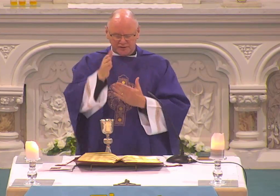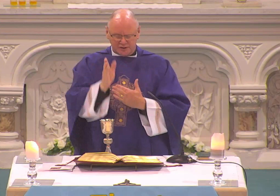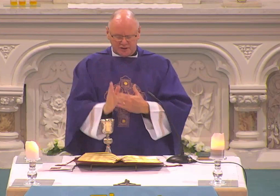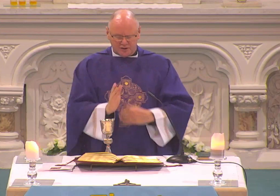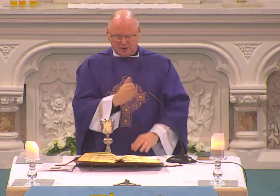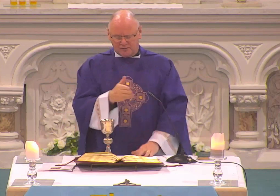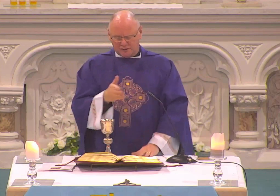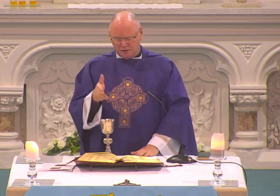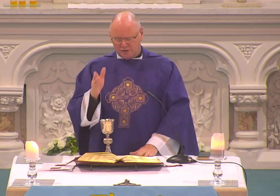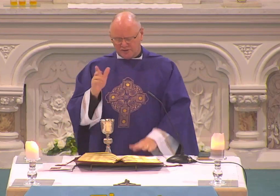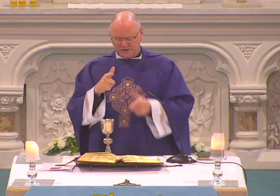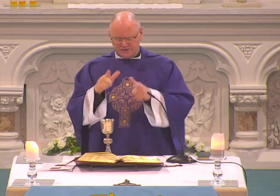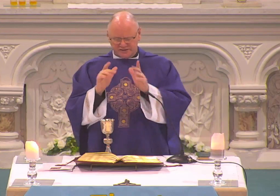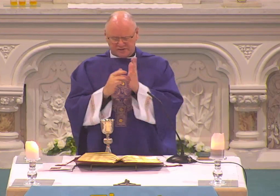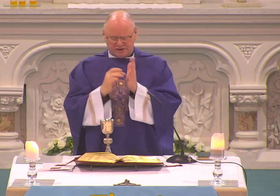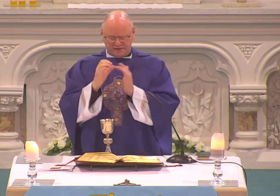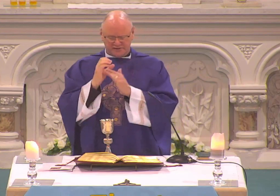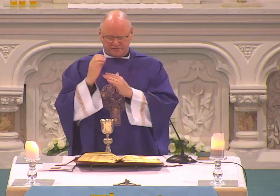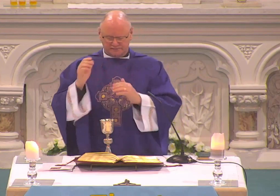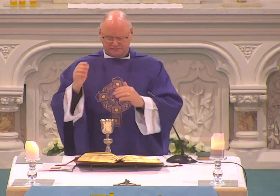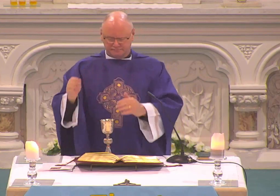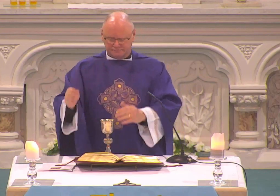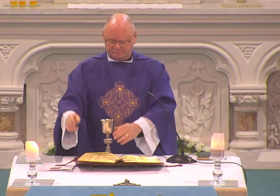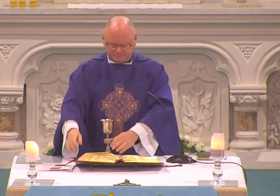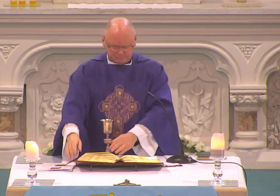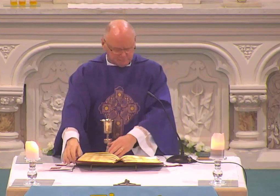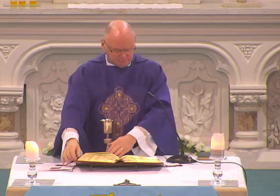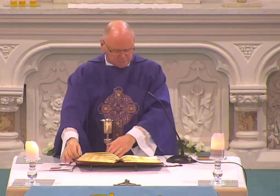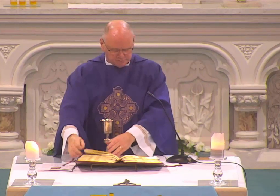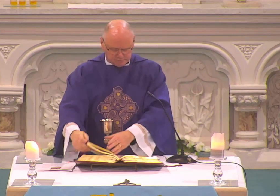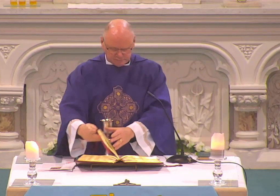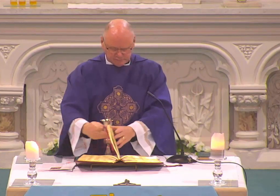blood of our Lord Jesus Christ.